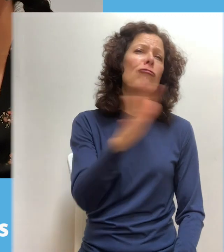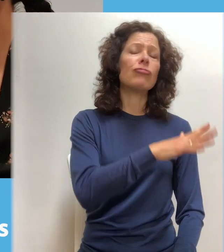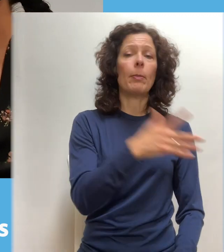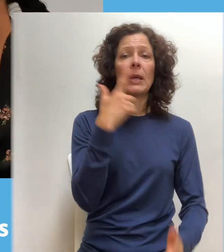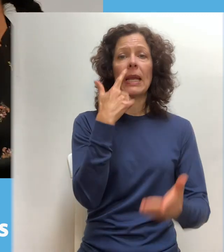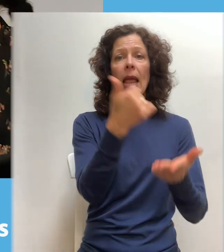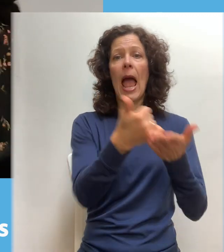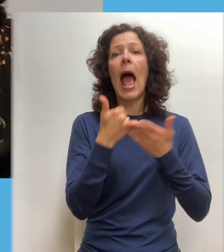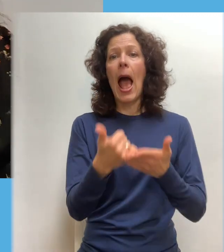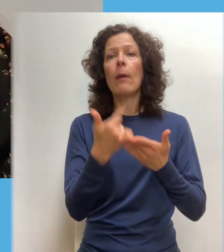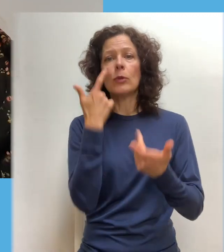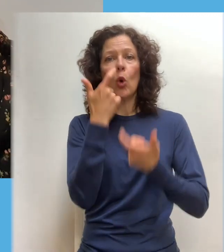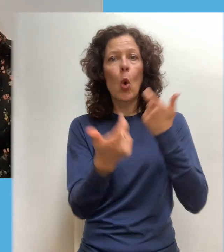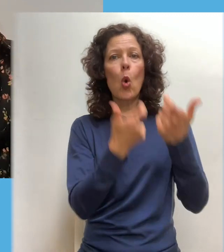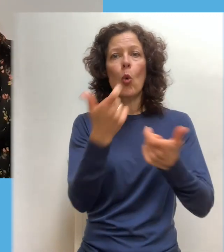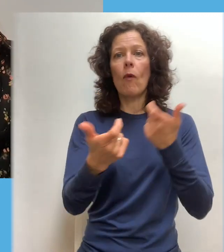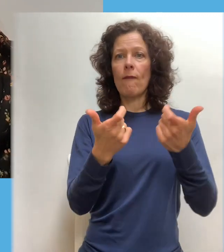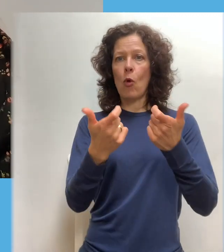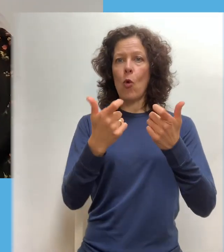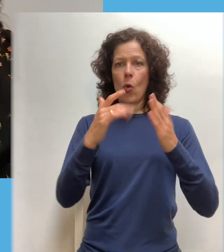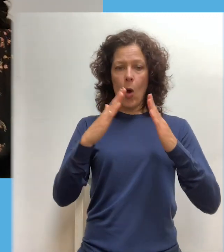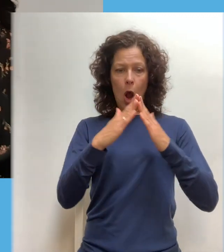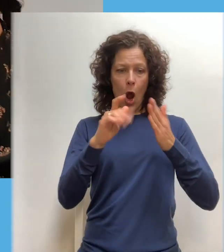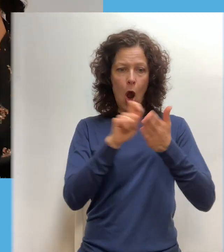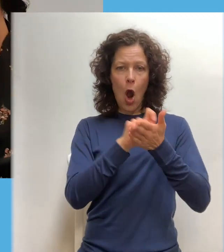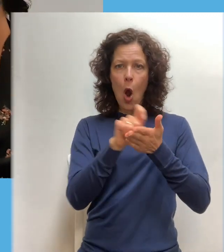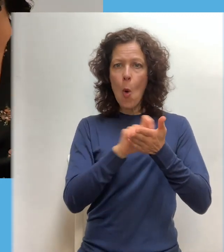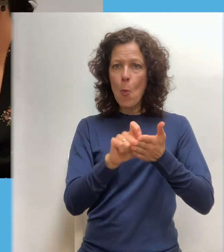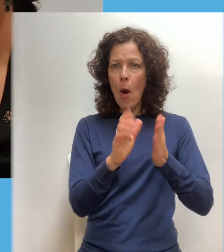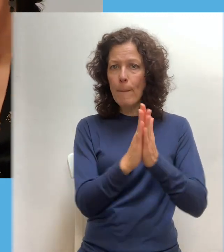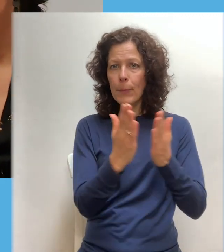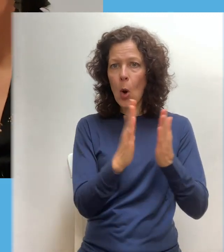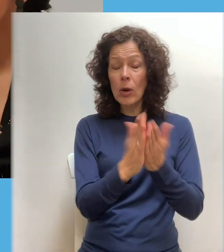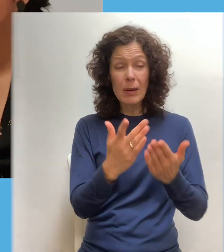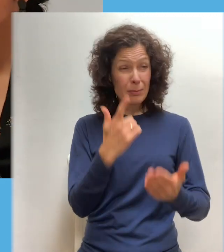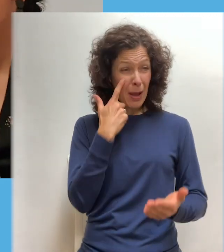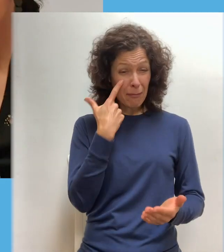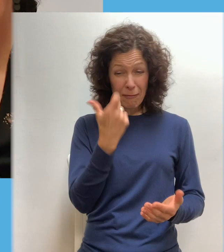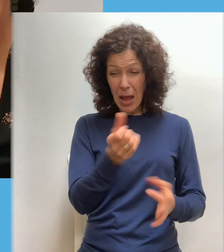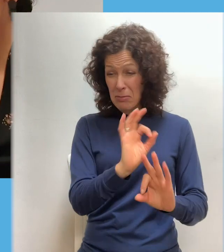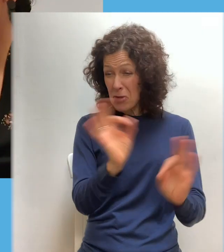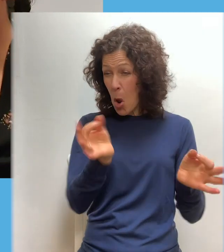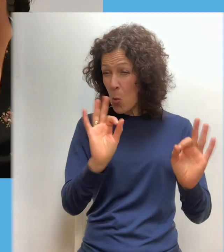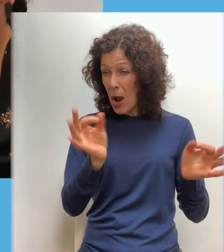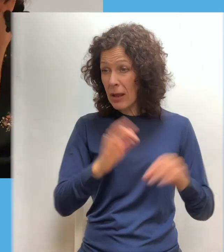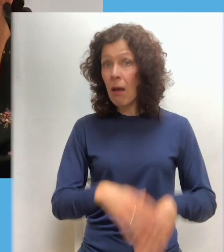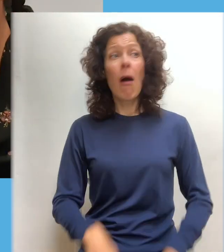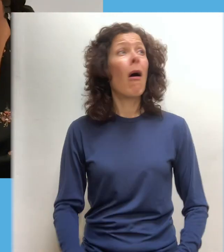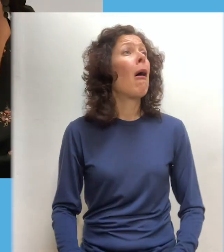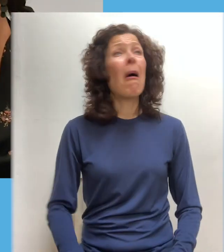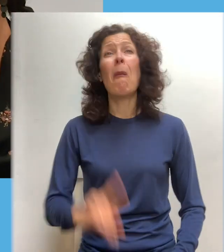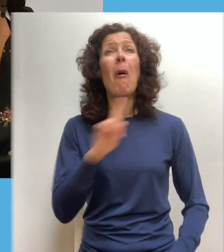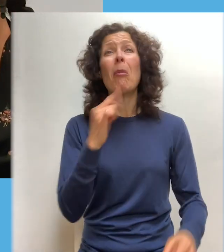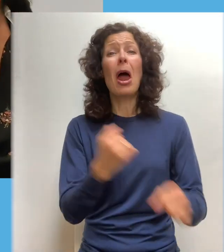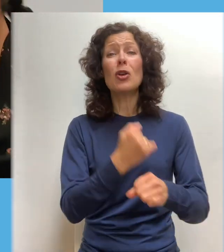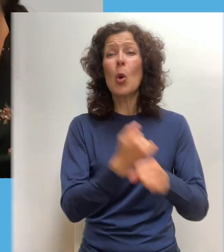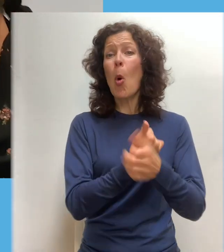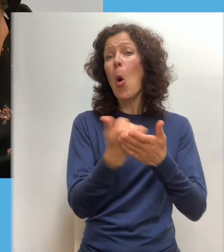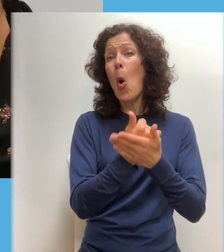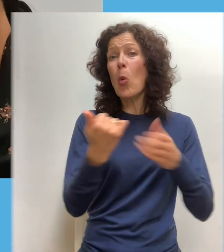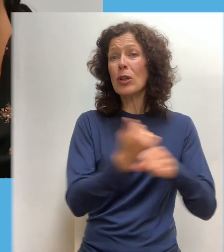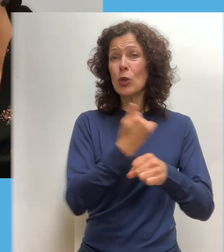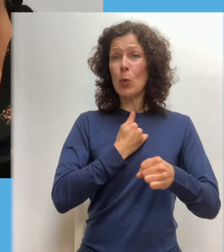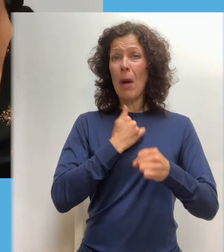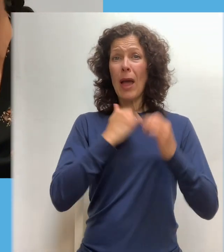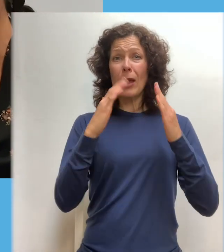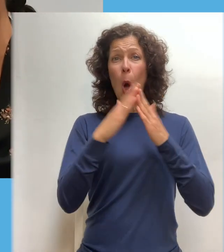book, but it was nowhere to be found. "What am I going to do? I always do my homework. I can't go